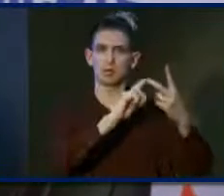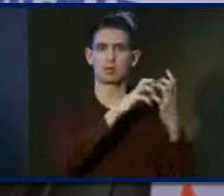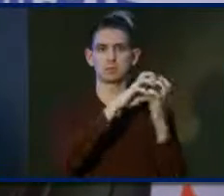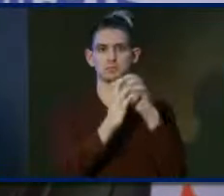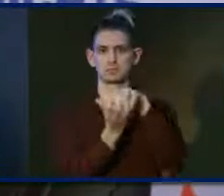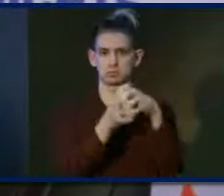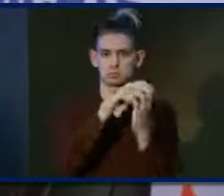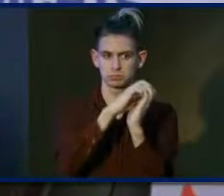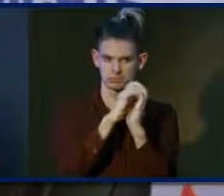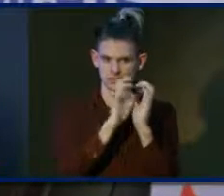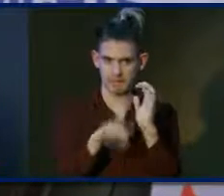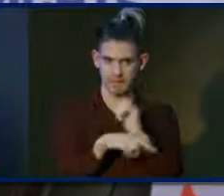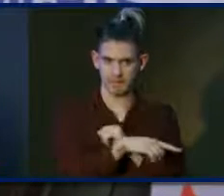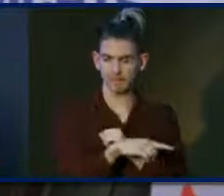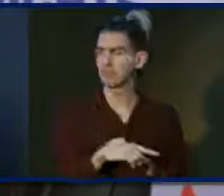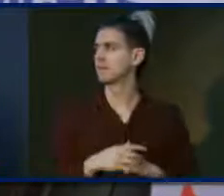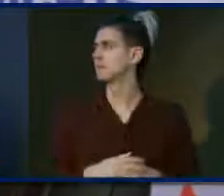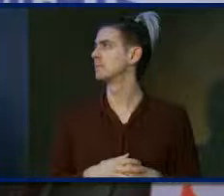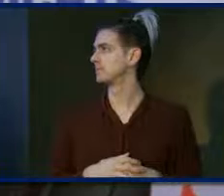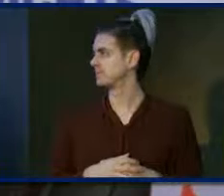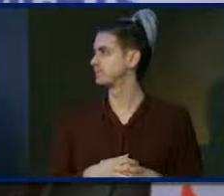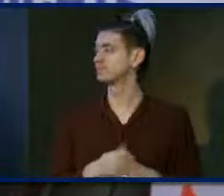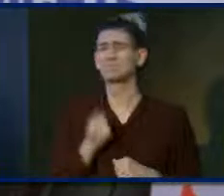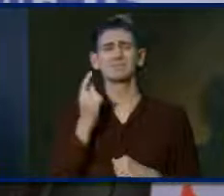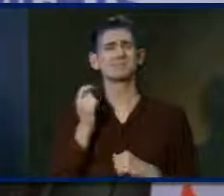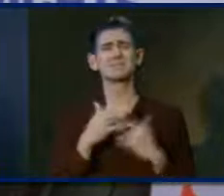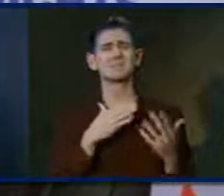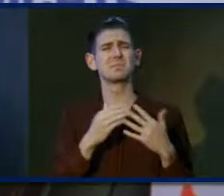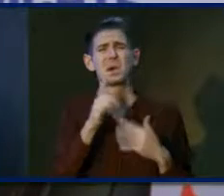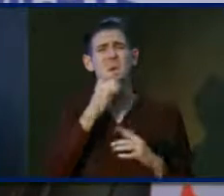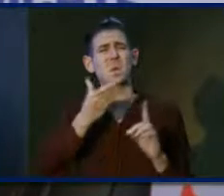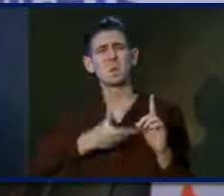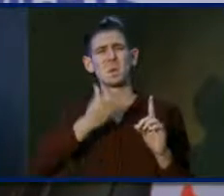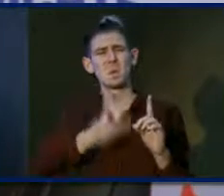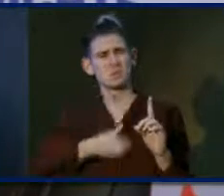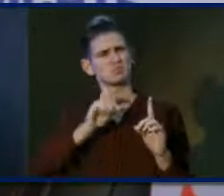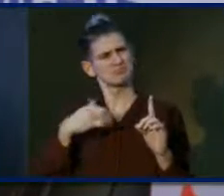everybody should have the right to vote.